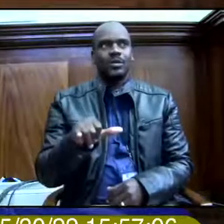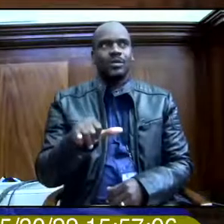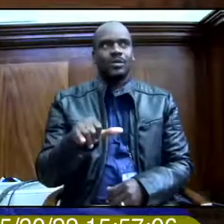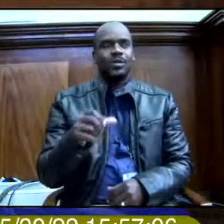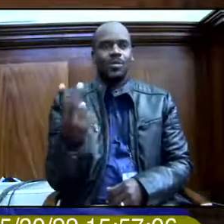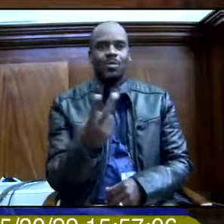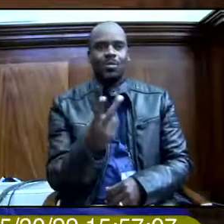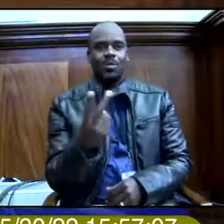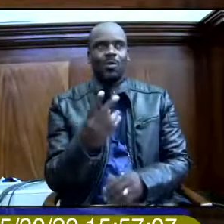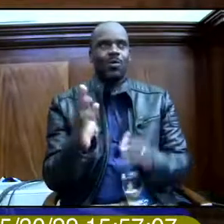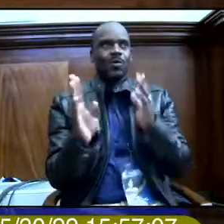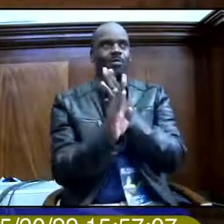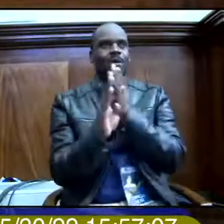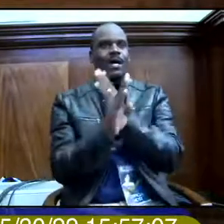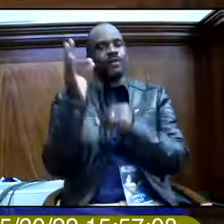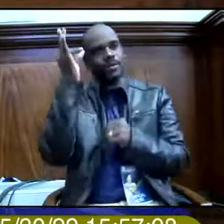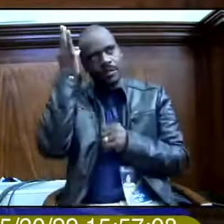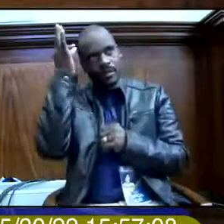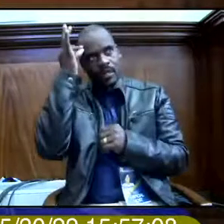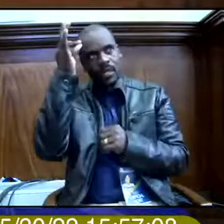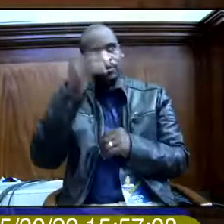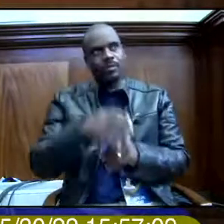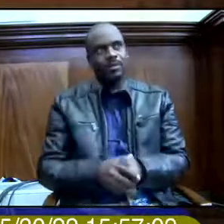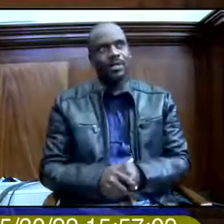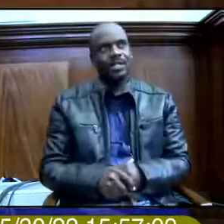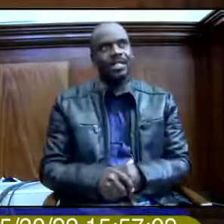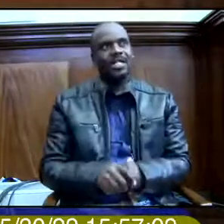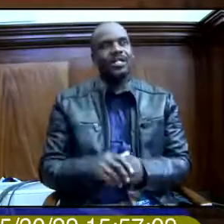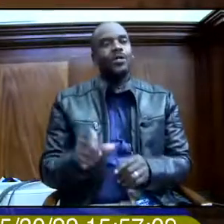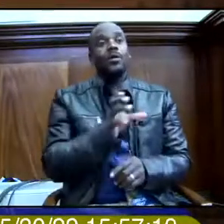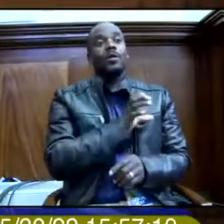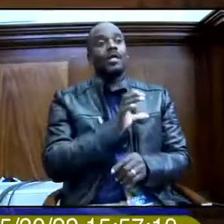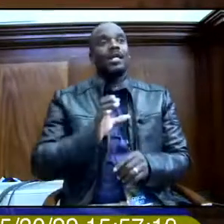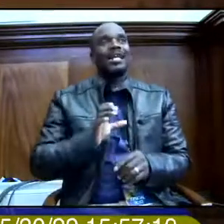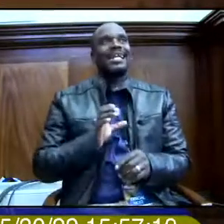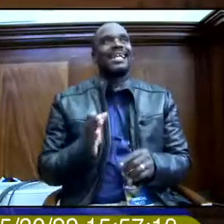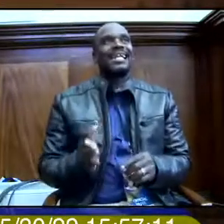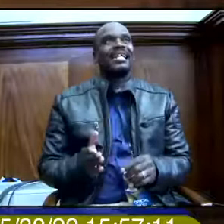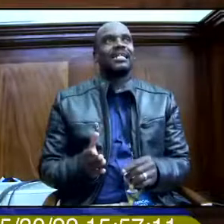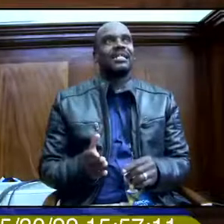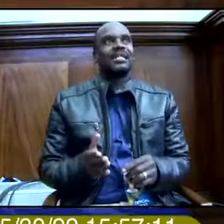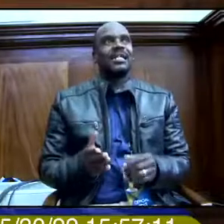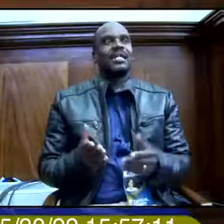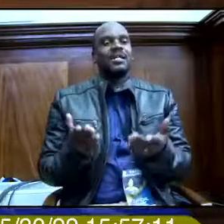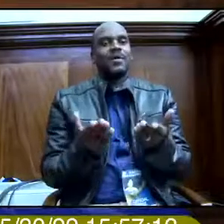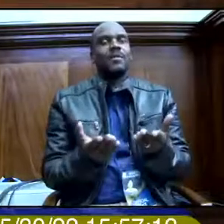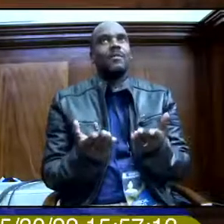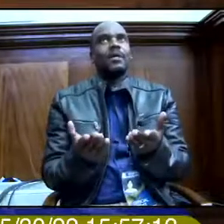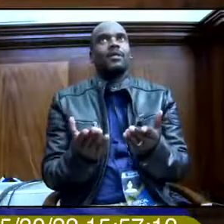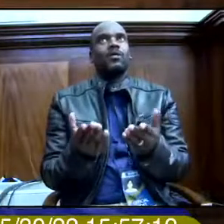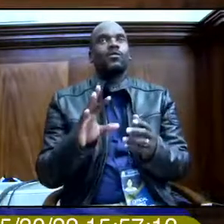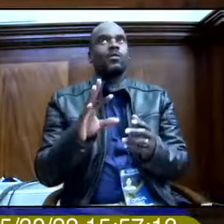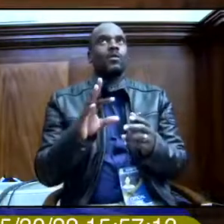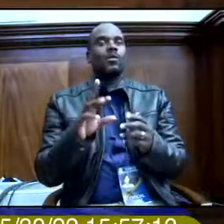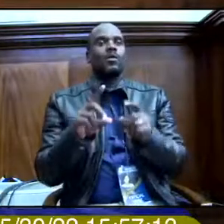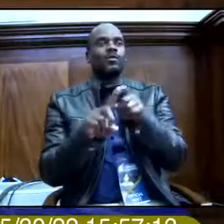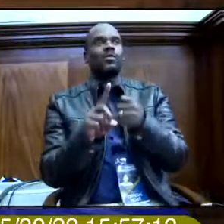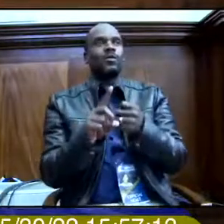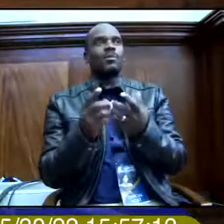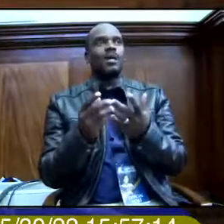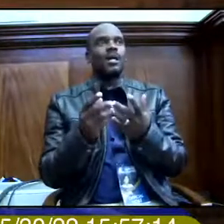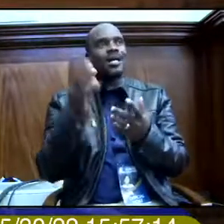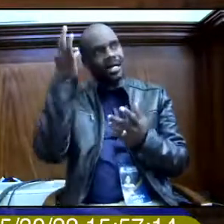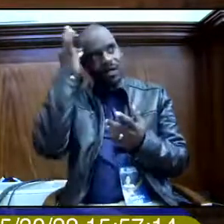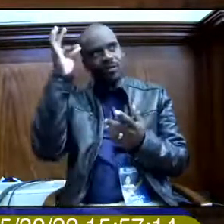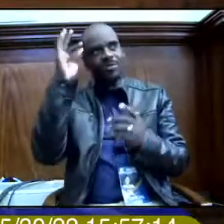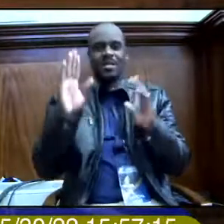public sector and the issue of bargaining cancer on the basis of taking tune from the government the private